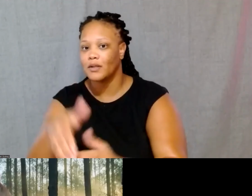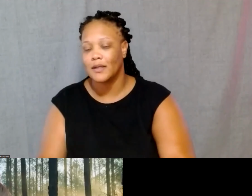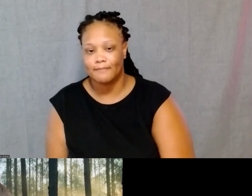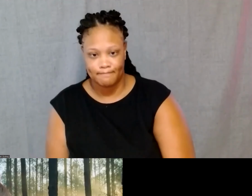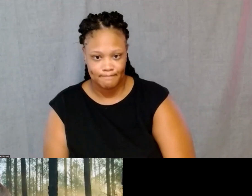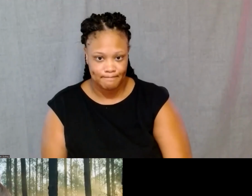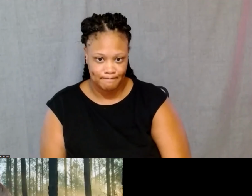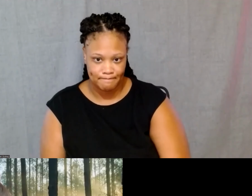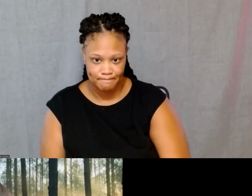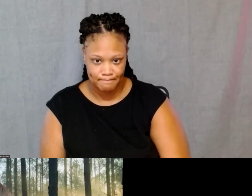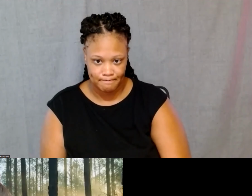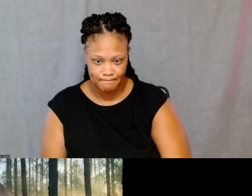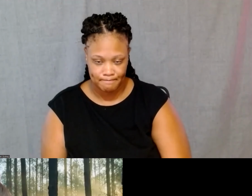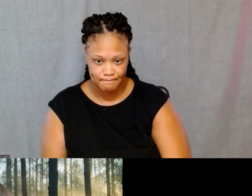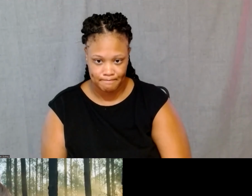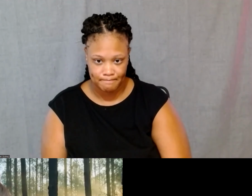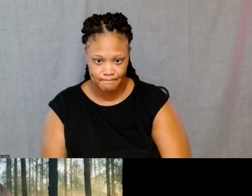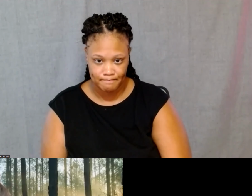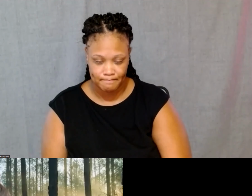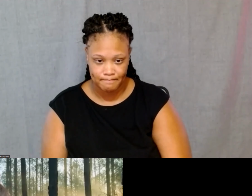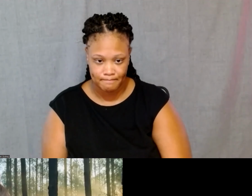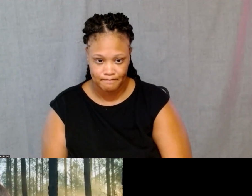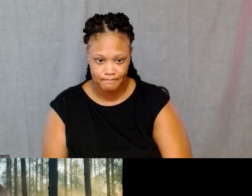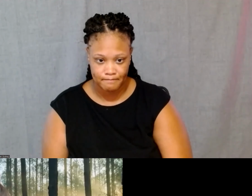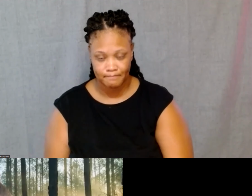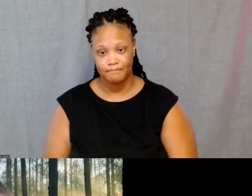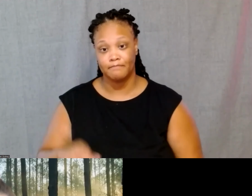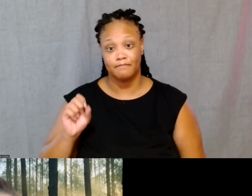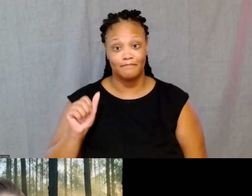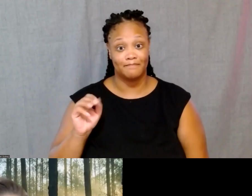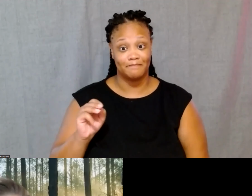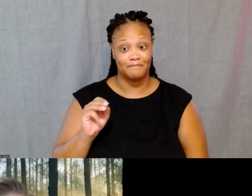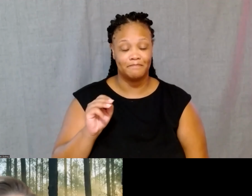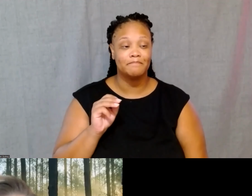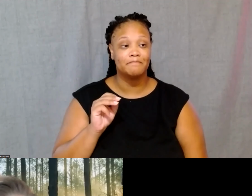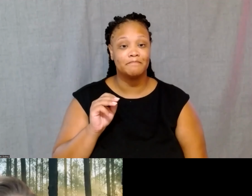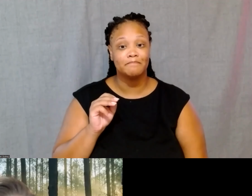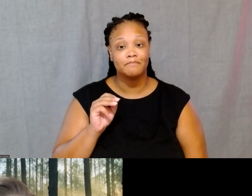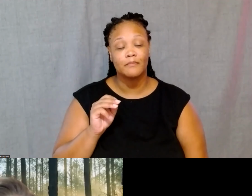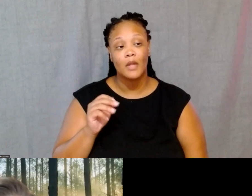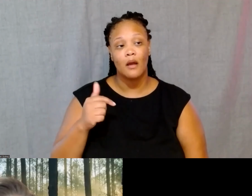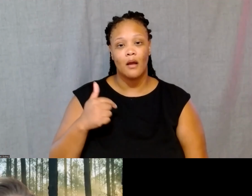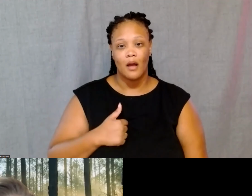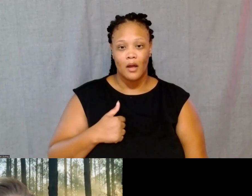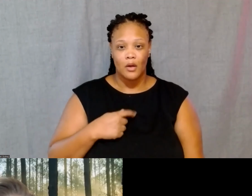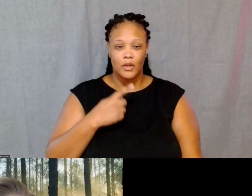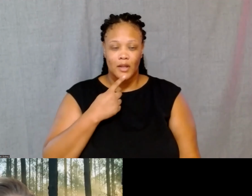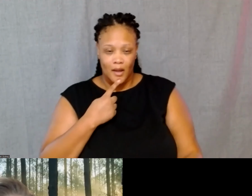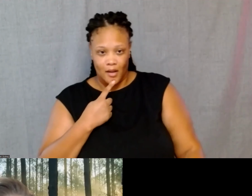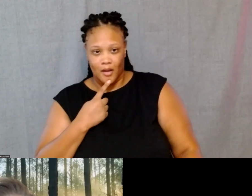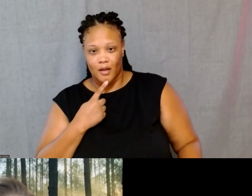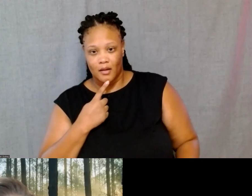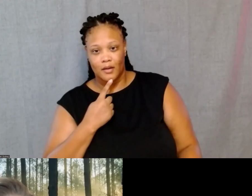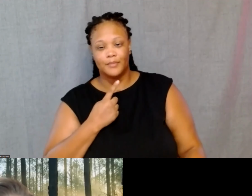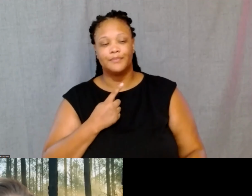Does that make sense? Well, yes. So I would say, the state has indicated several